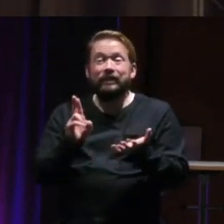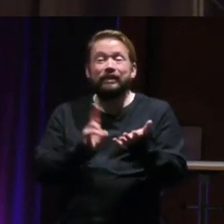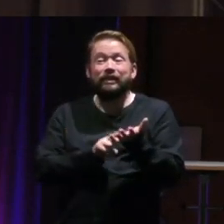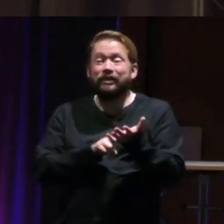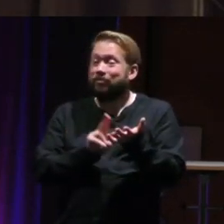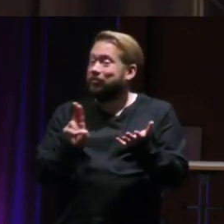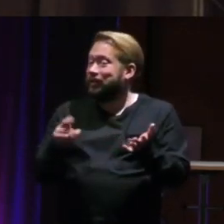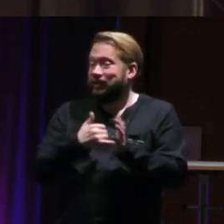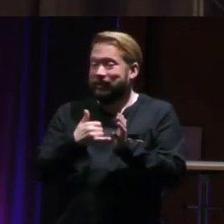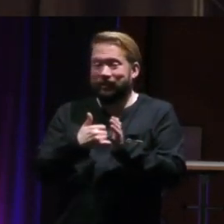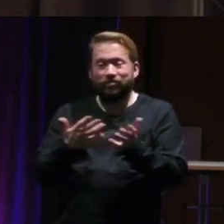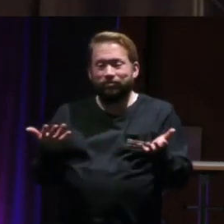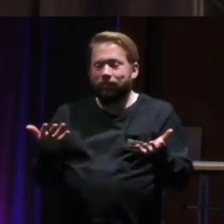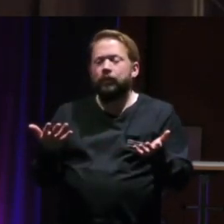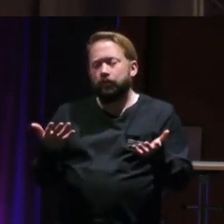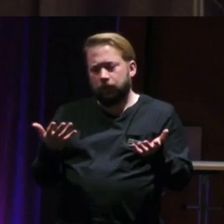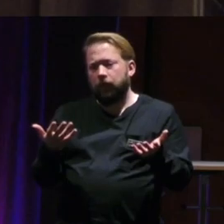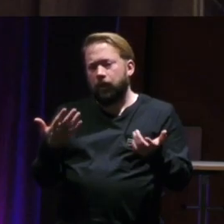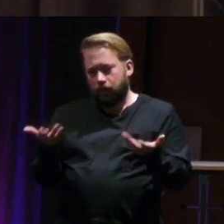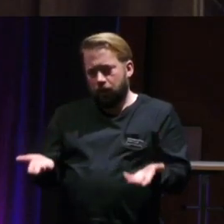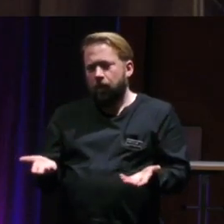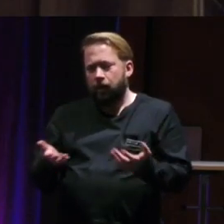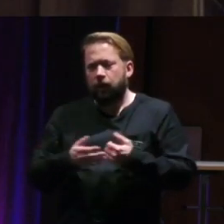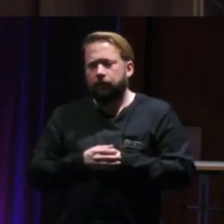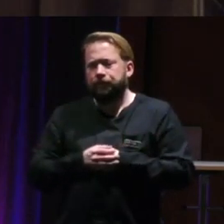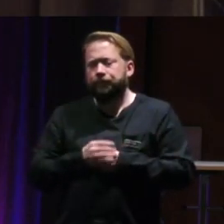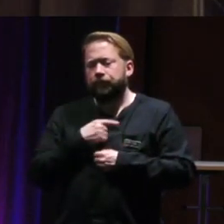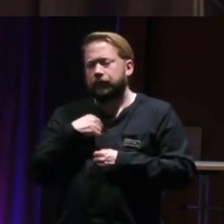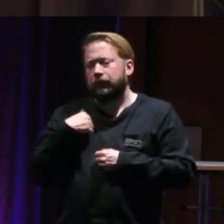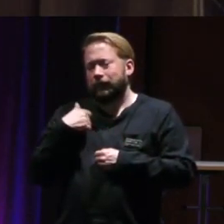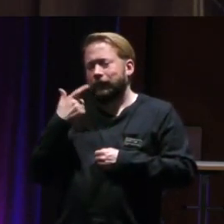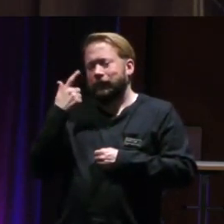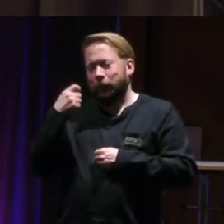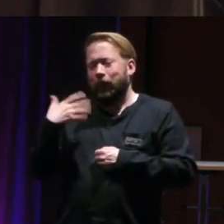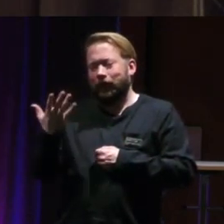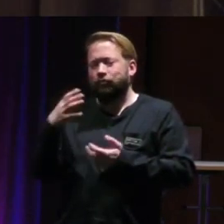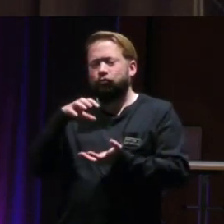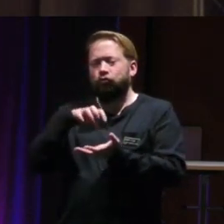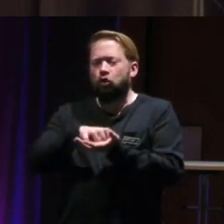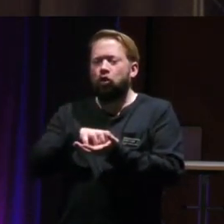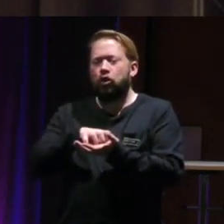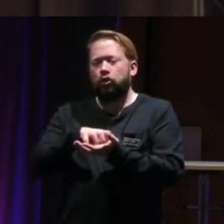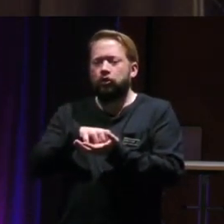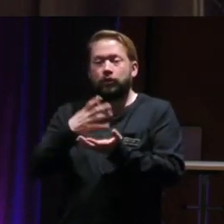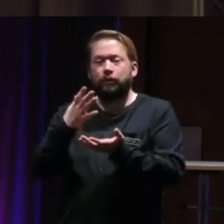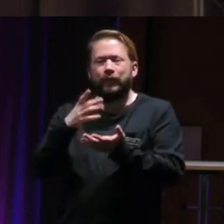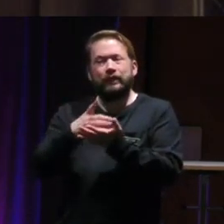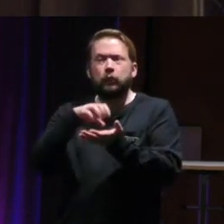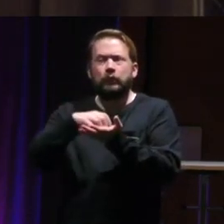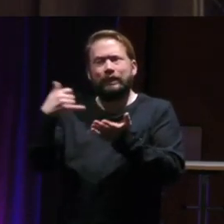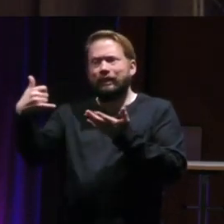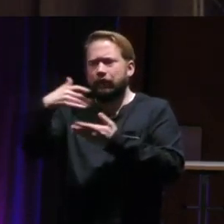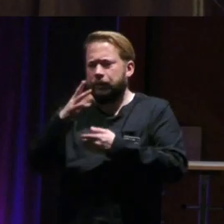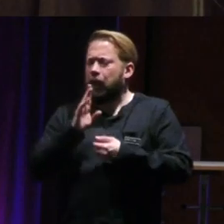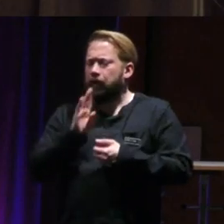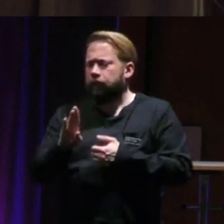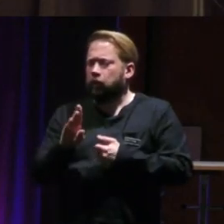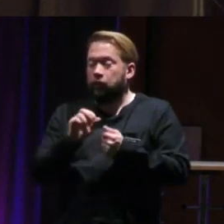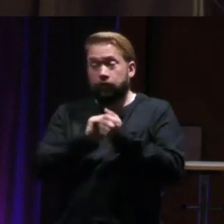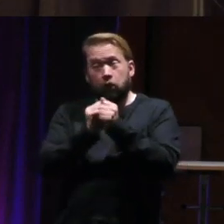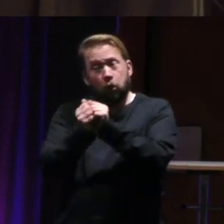that I think the situation will change for better. Mm-hmm. But now it's a bit... I